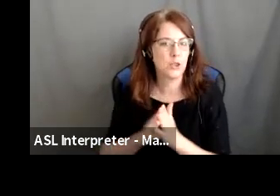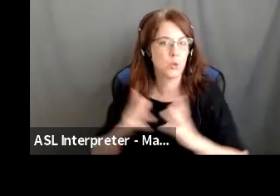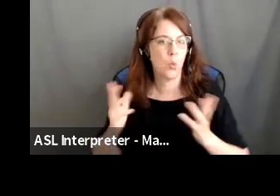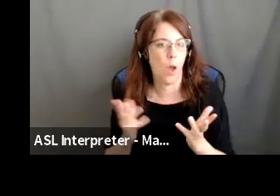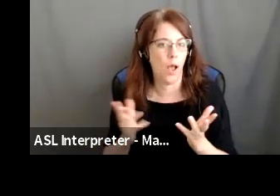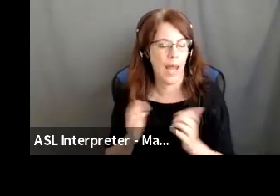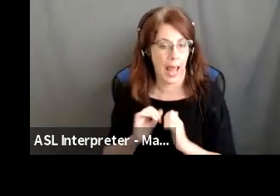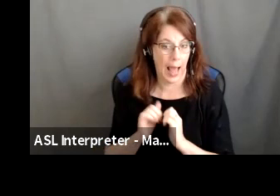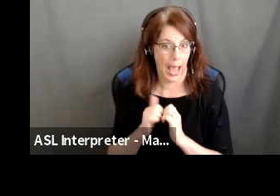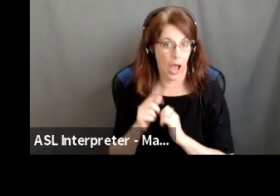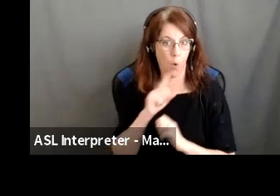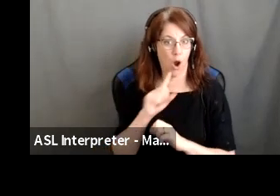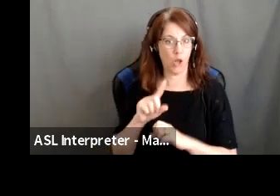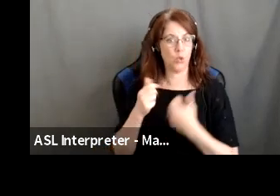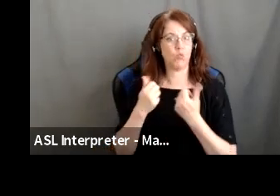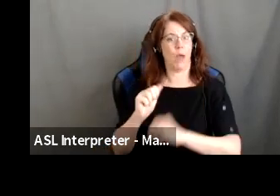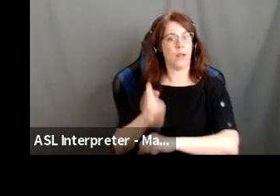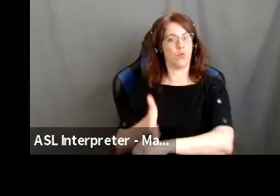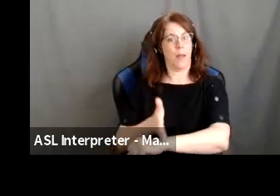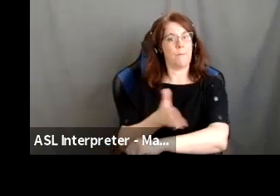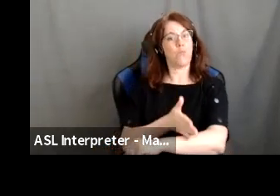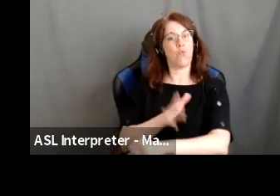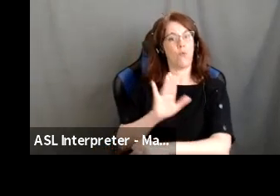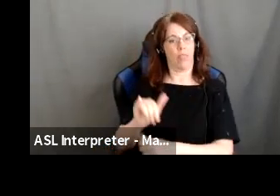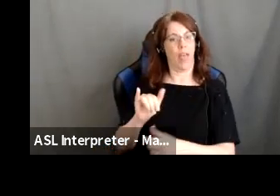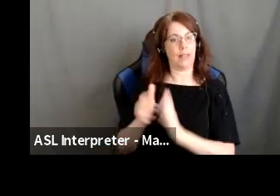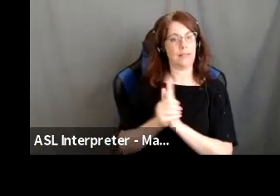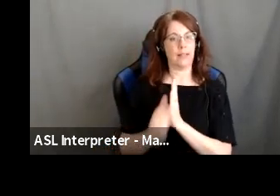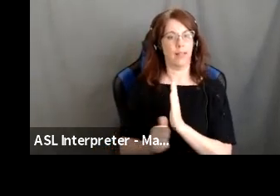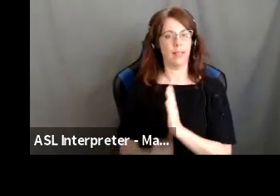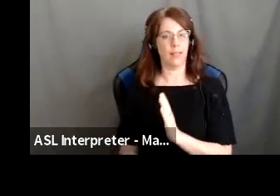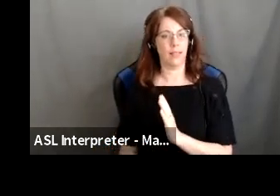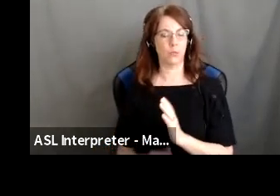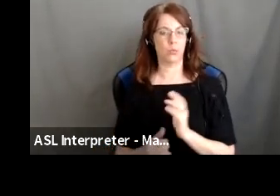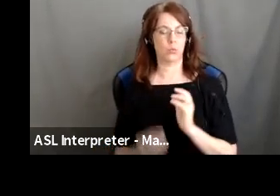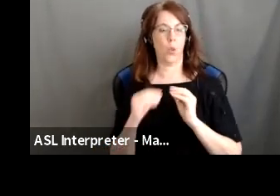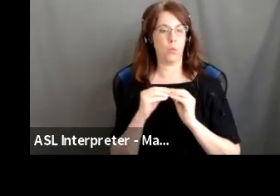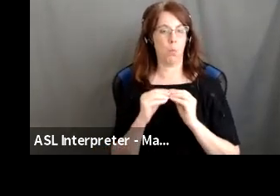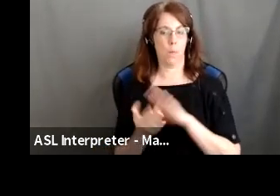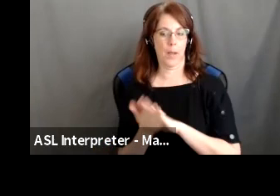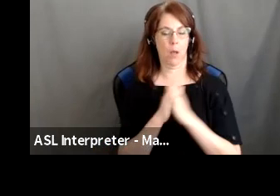how are you working on that? How are you working on that skill to make it more of a strength?